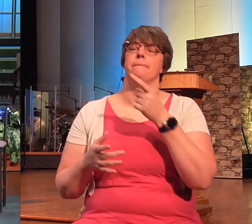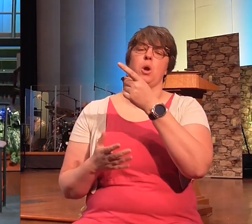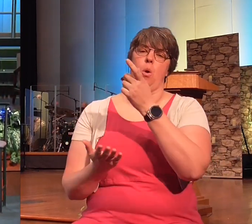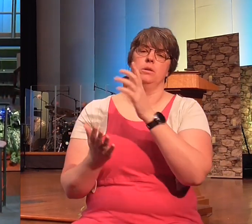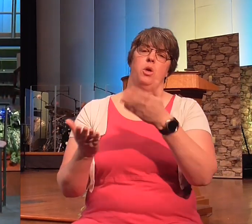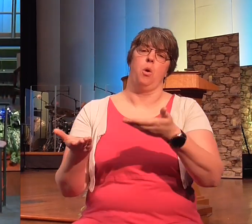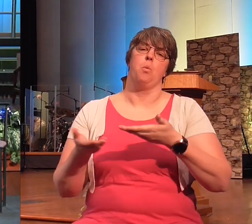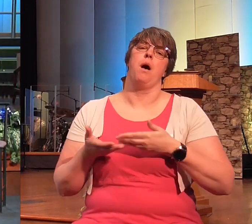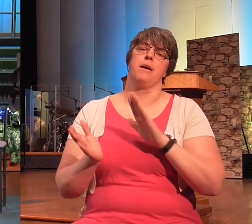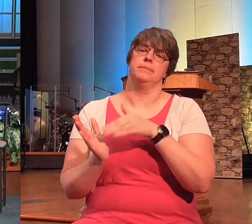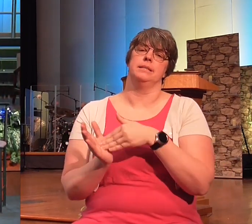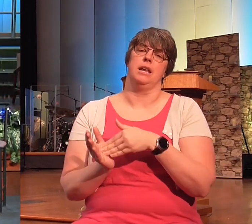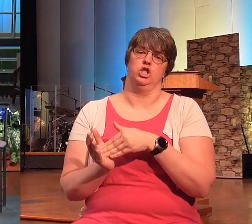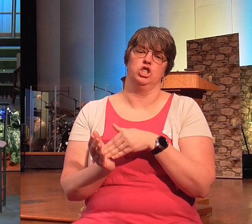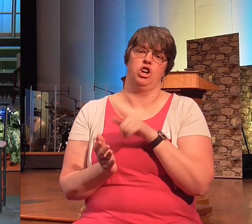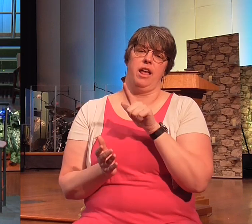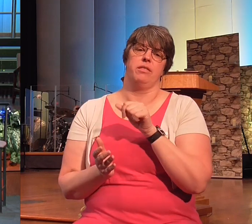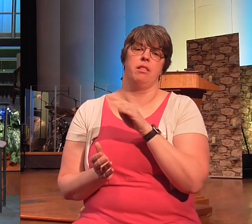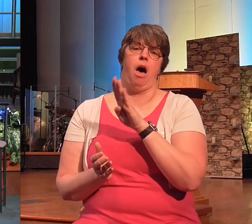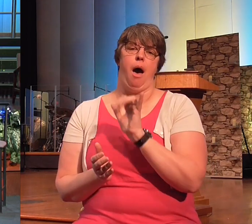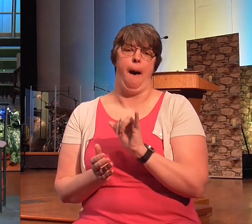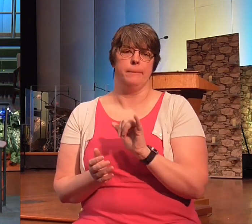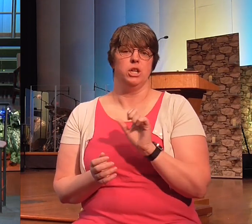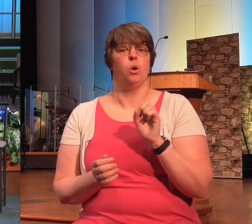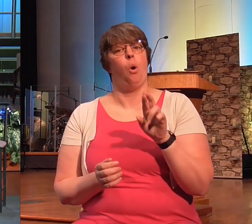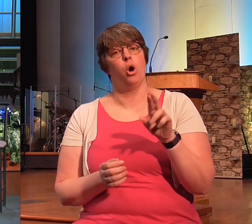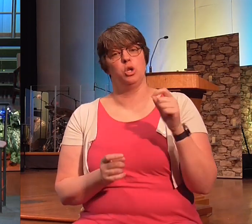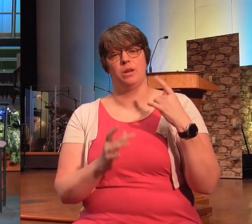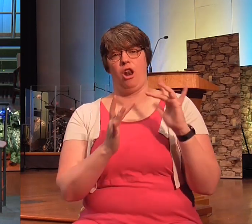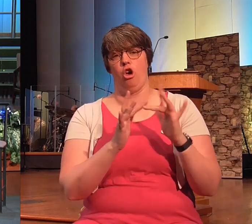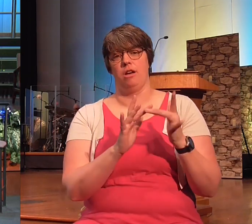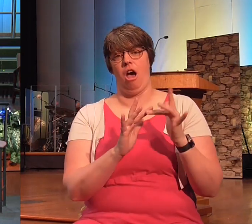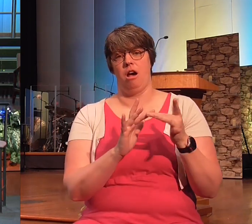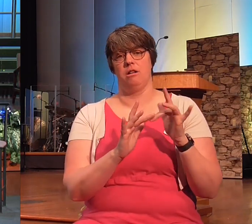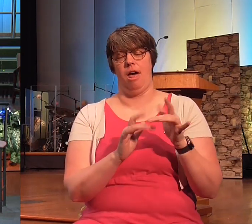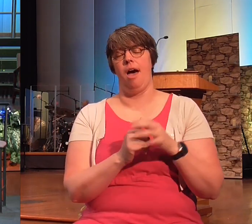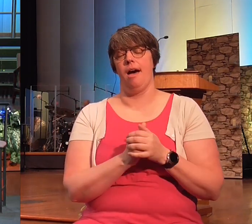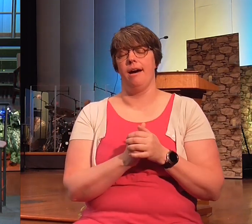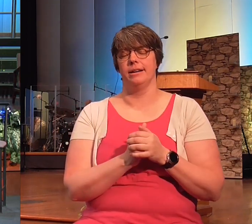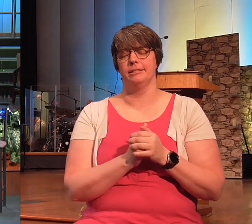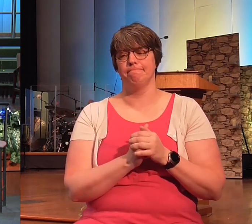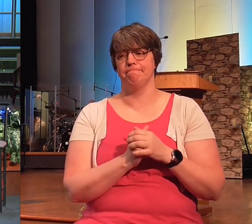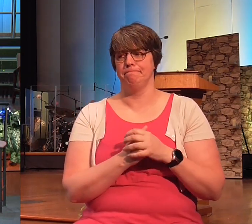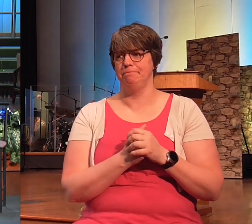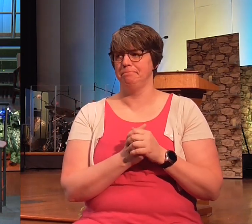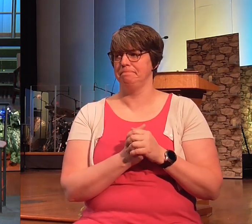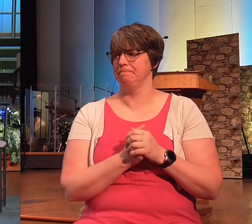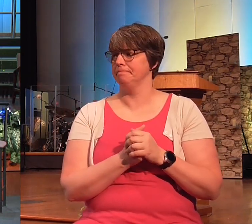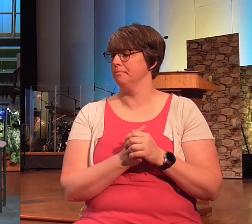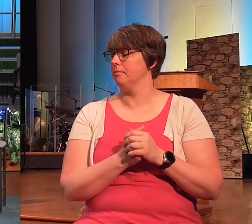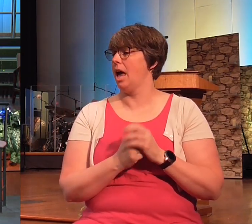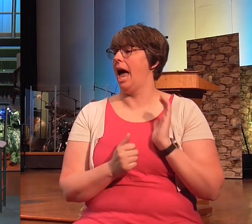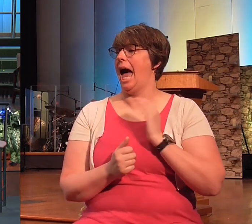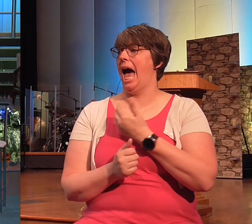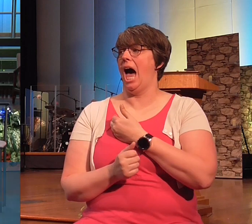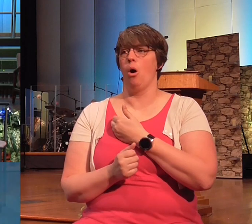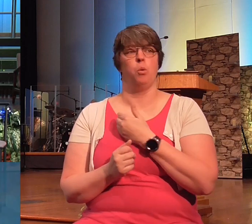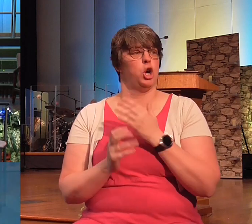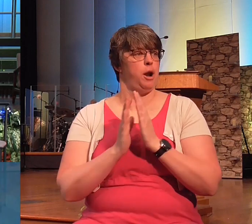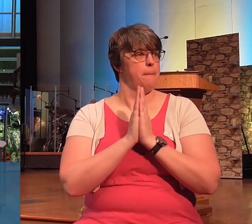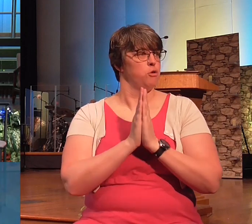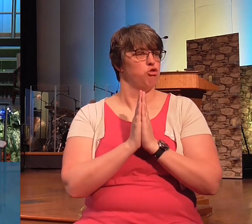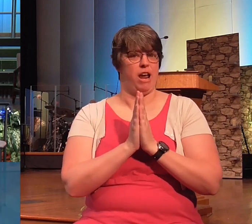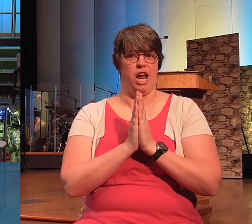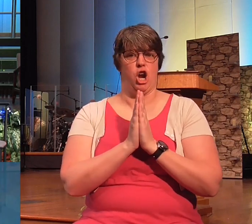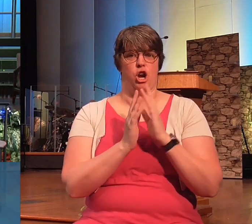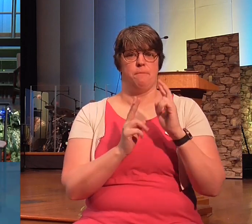Center in the center of our lobby or pick up some information on our resource racks as you exit. Our practitioner prayer partners are coming